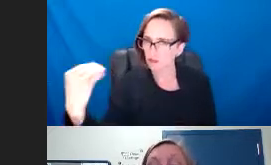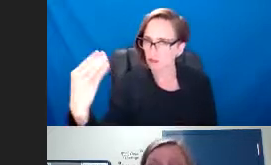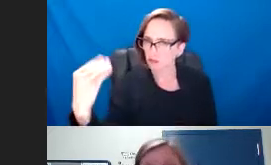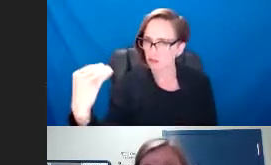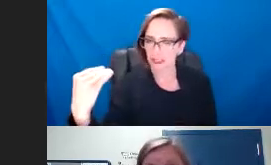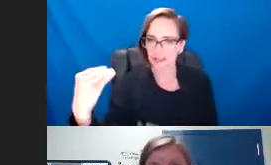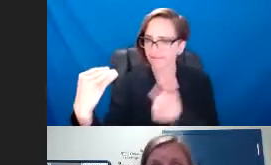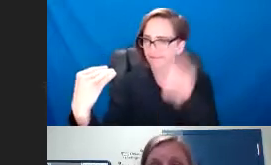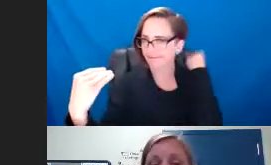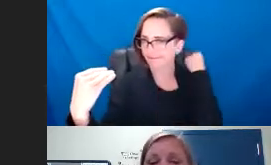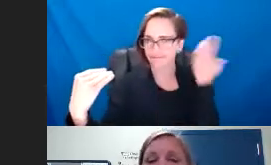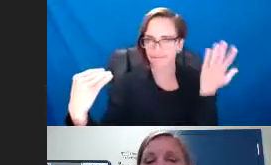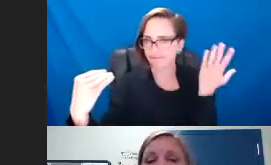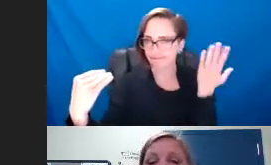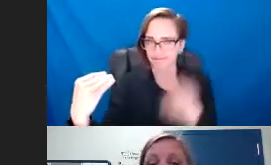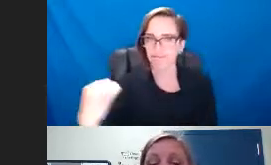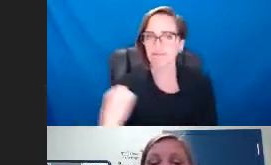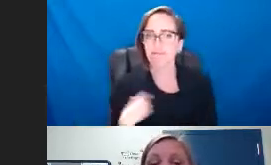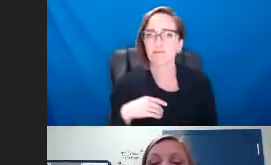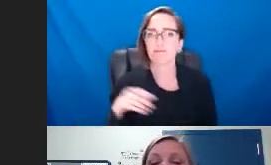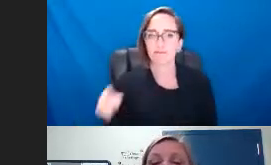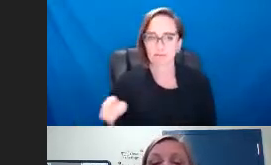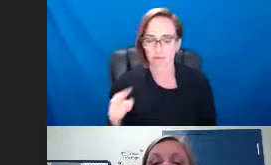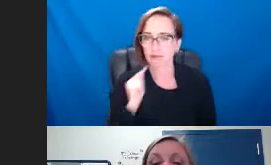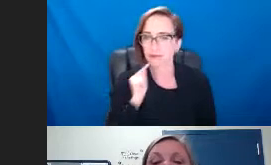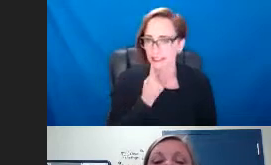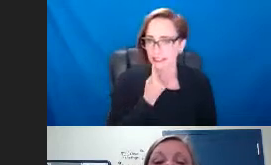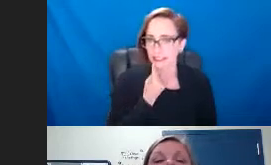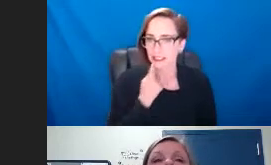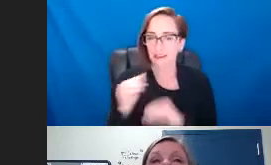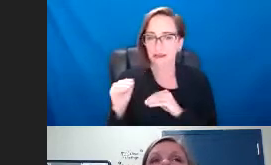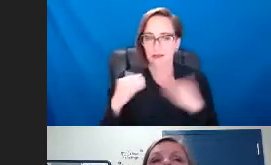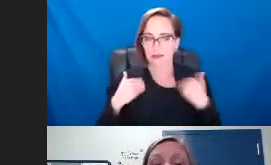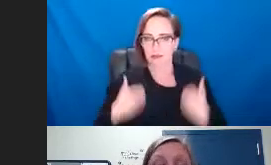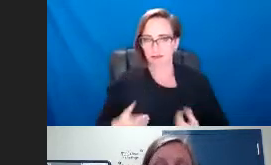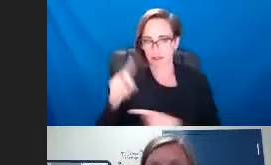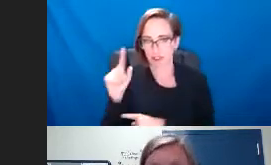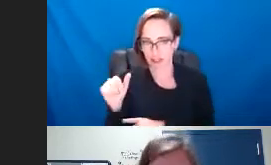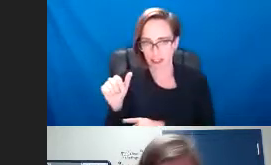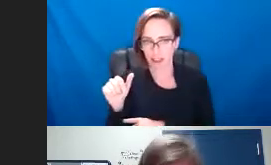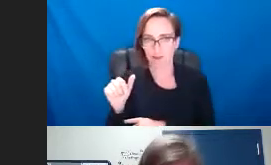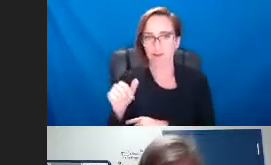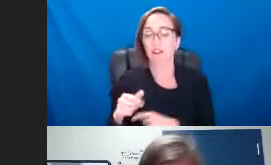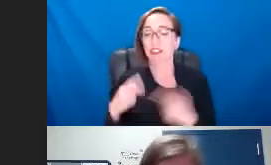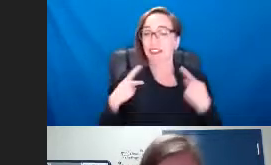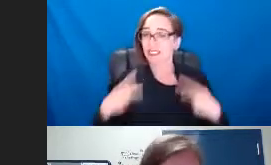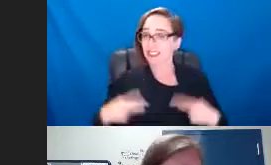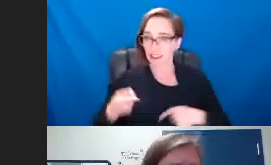She has significant motor disabilities. Physically, she's unable to sign.